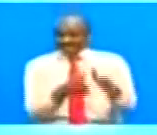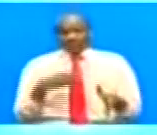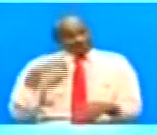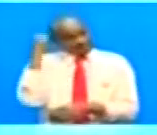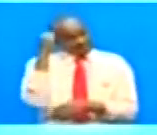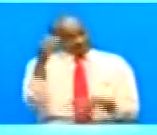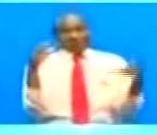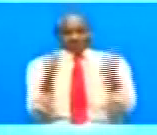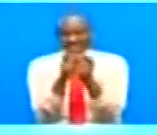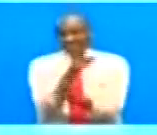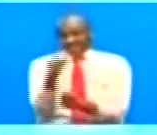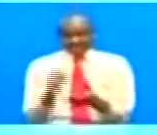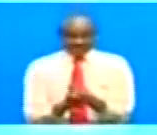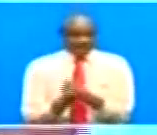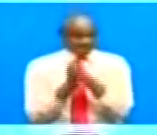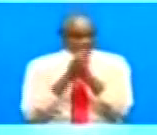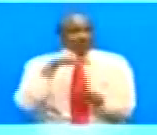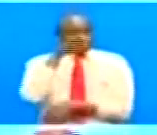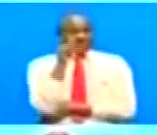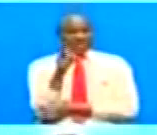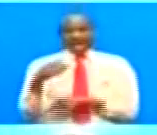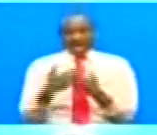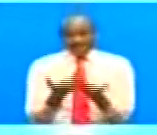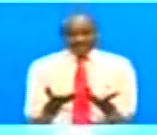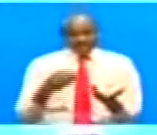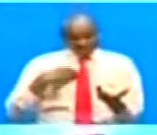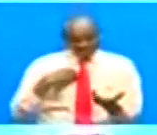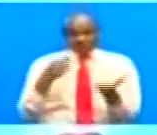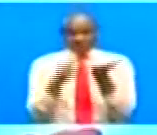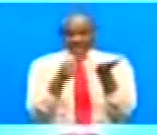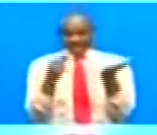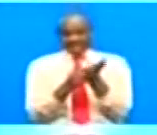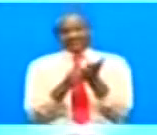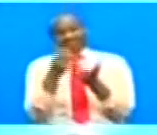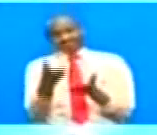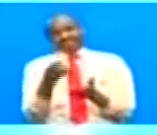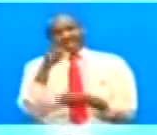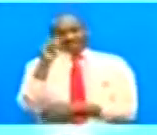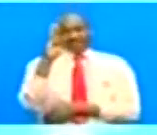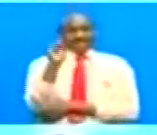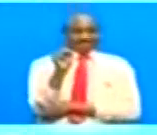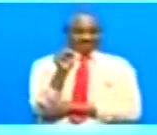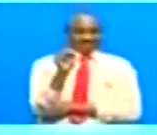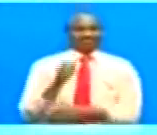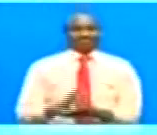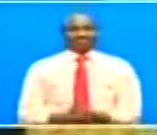political rallies. Here are the details, as told by a reporter from our Ugandan partner station, NBS.